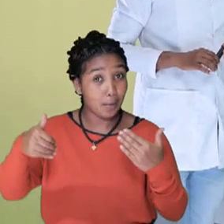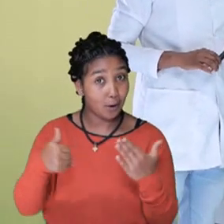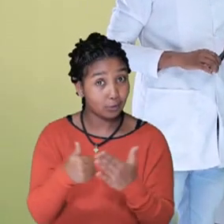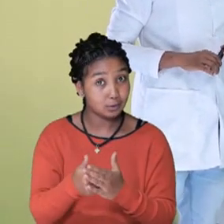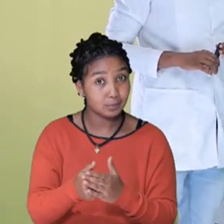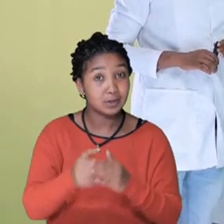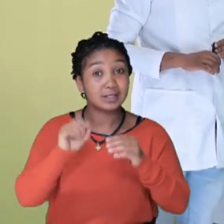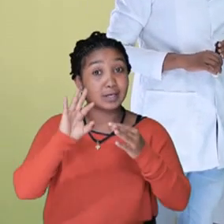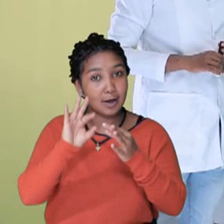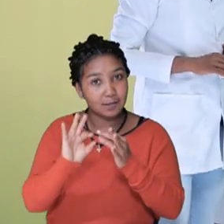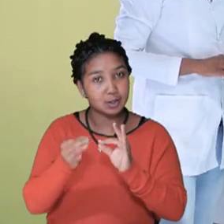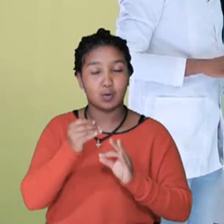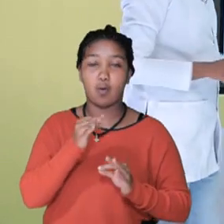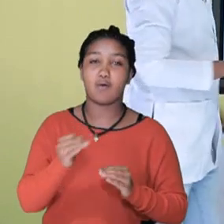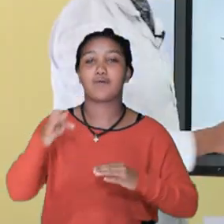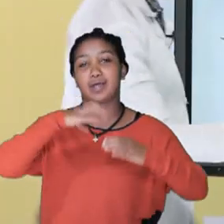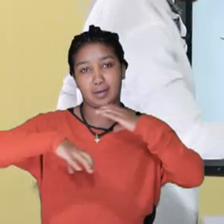the definition of heat.